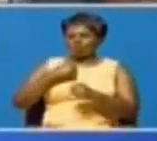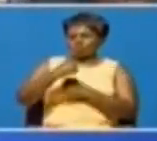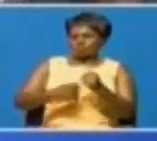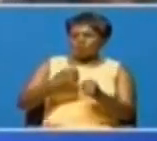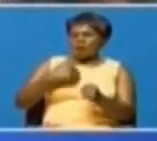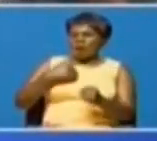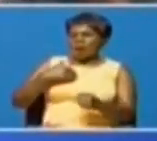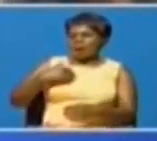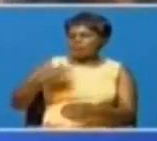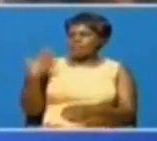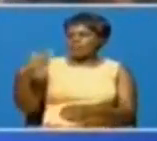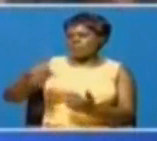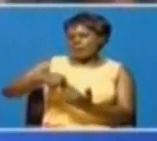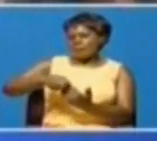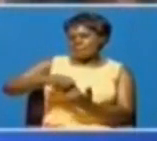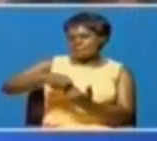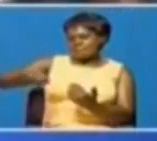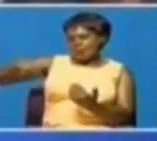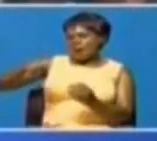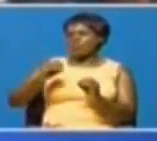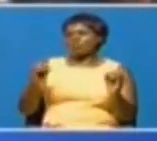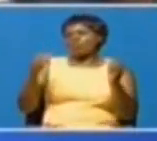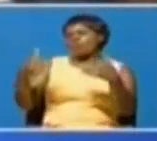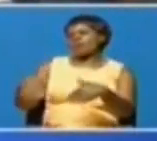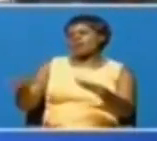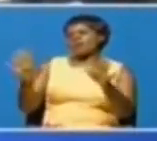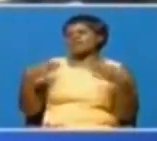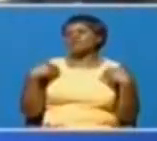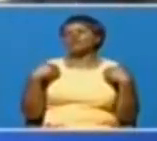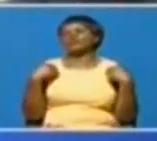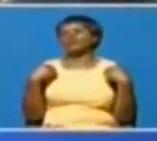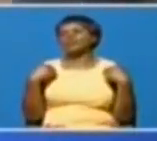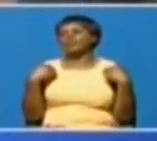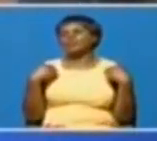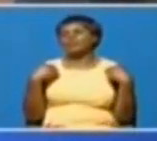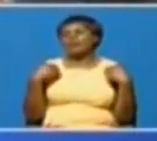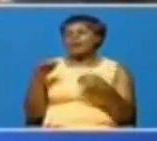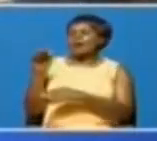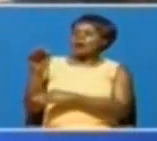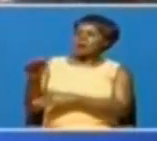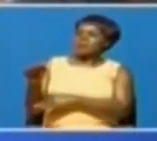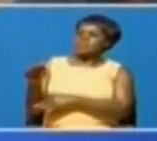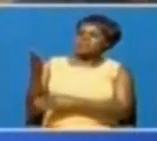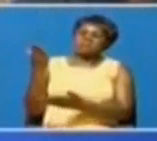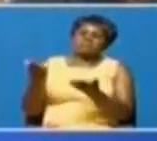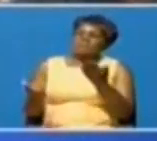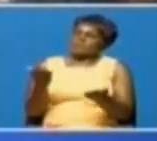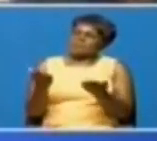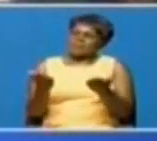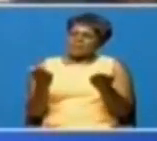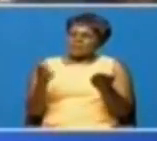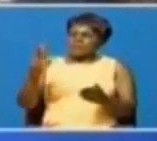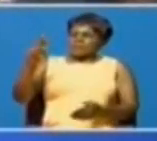huna karatasi ya kumfungia sana achana na hizo nguo. Sasa tugeoba kama hawa watu